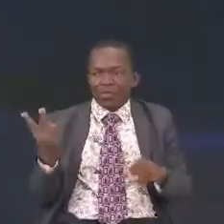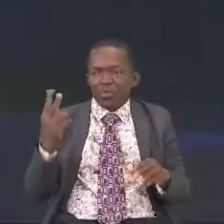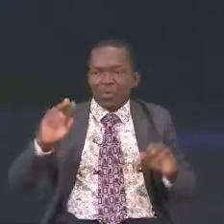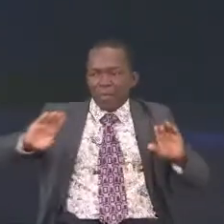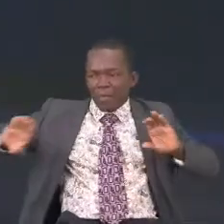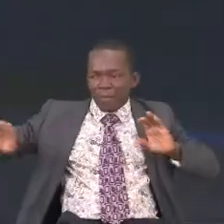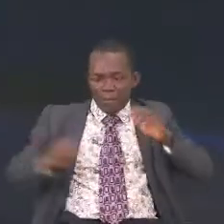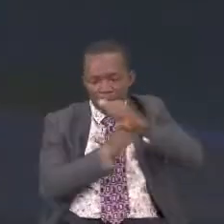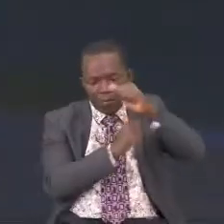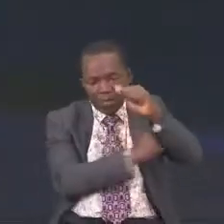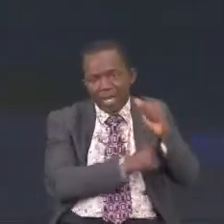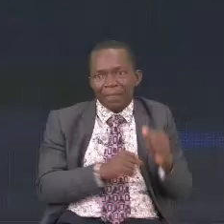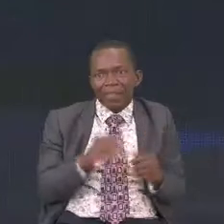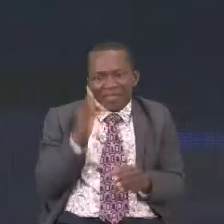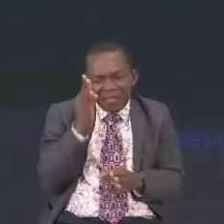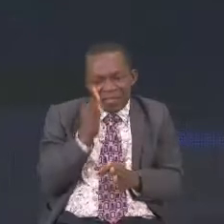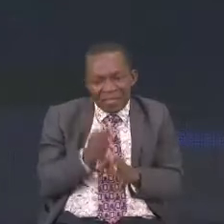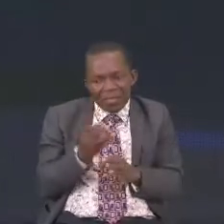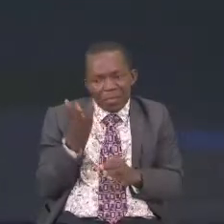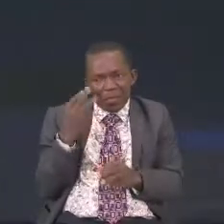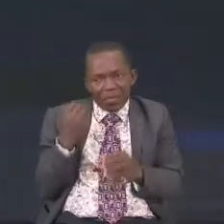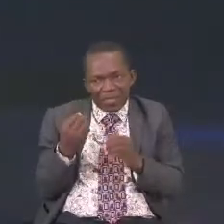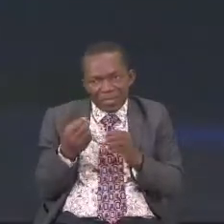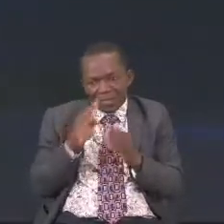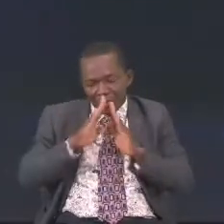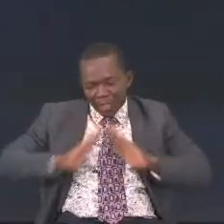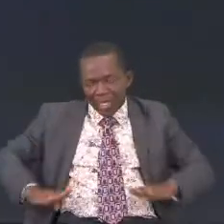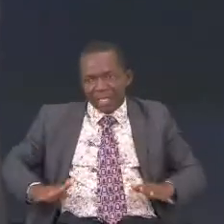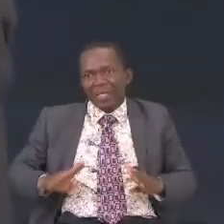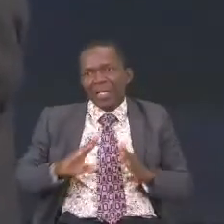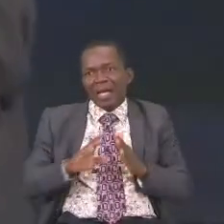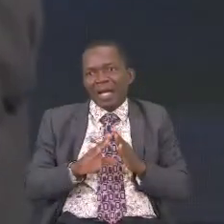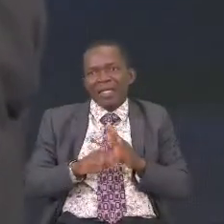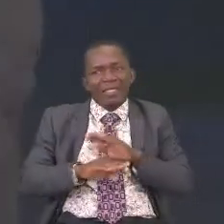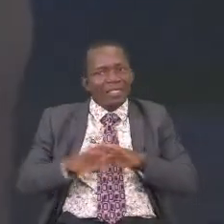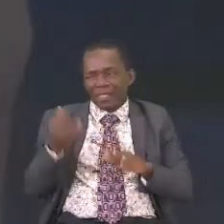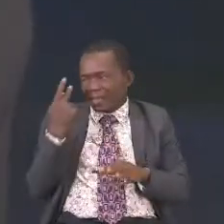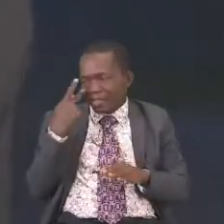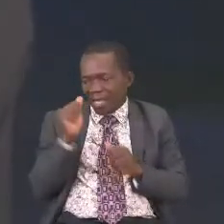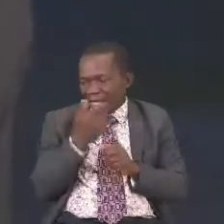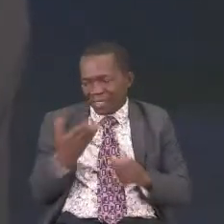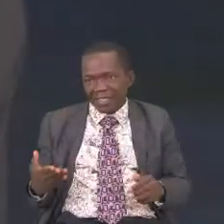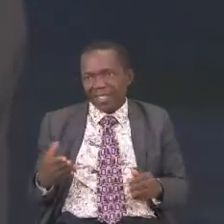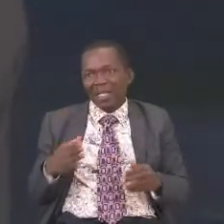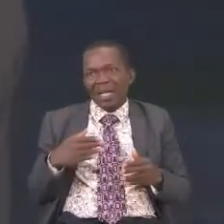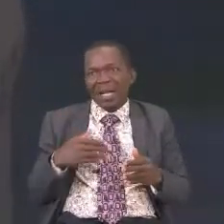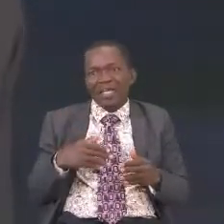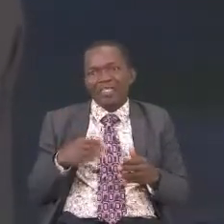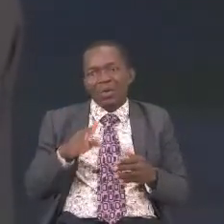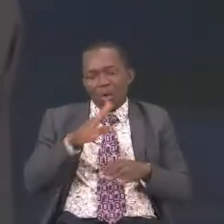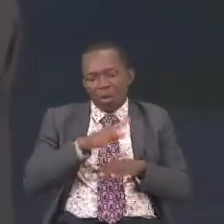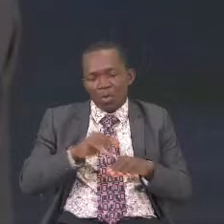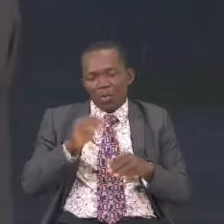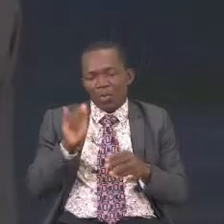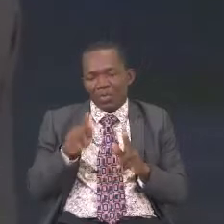was sightless. He couldn't see anything, like Abraham calling those things would be not as though they were. And